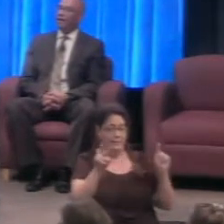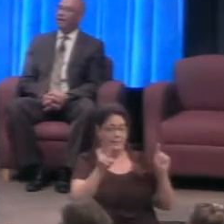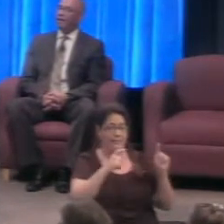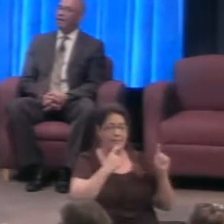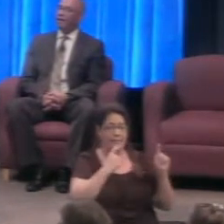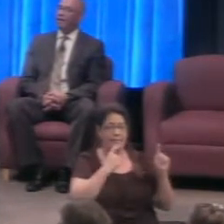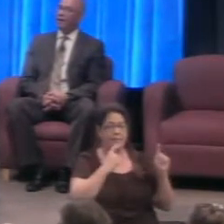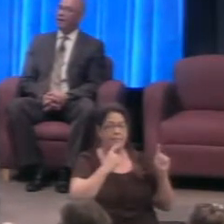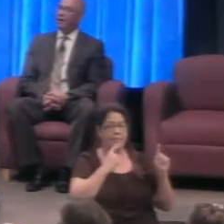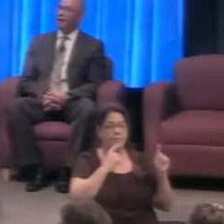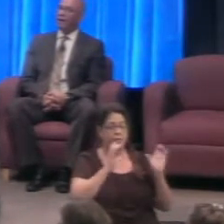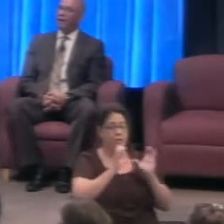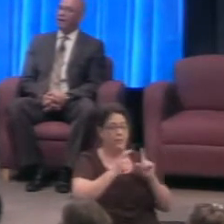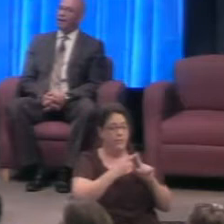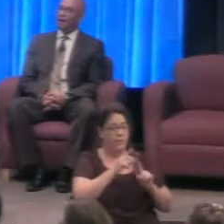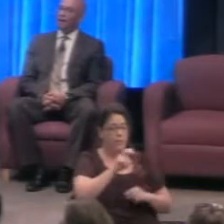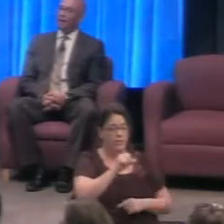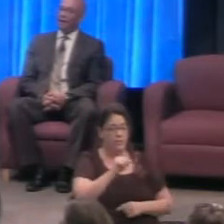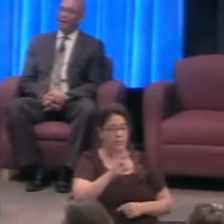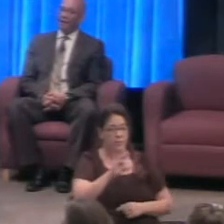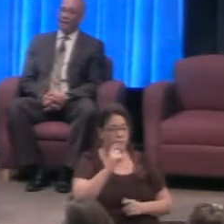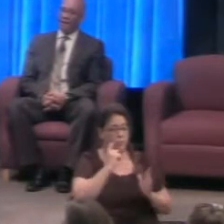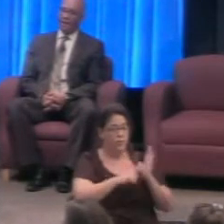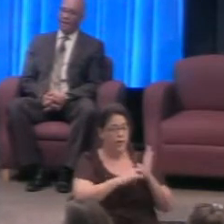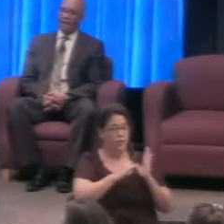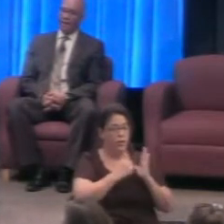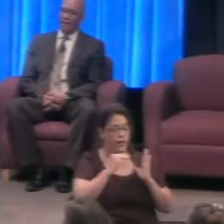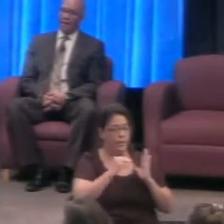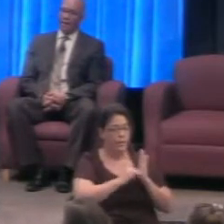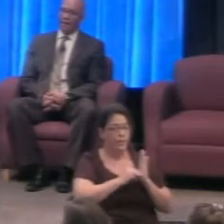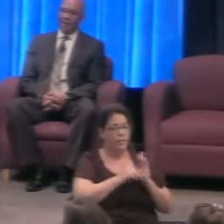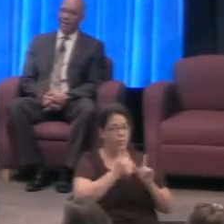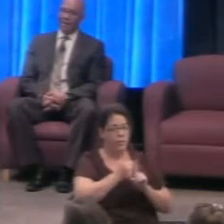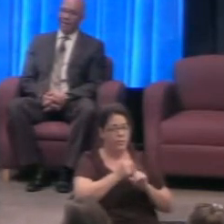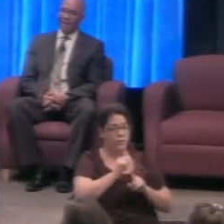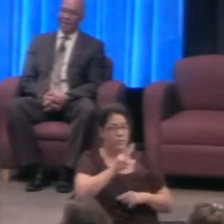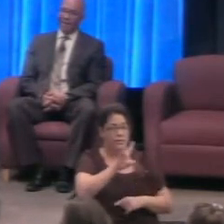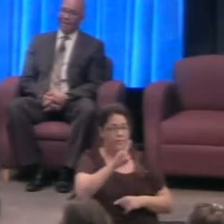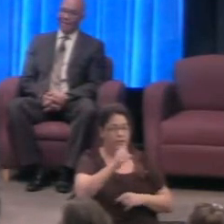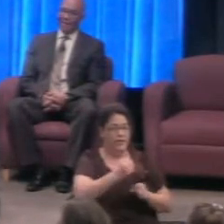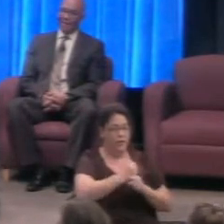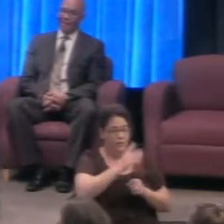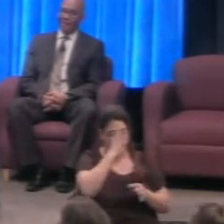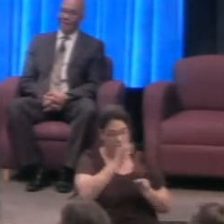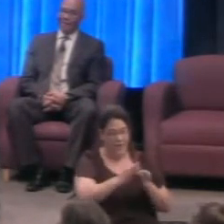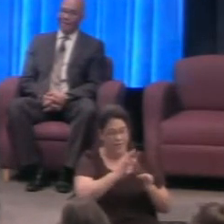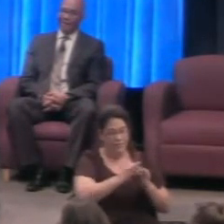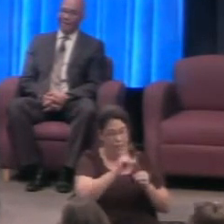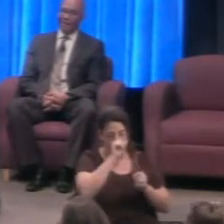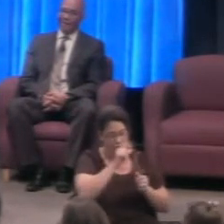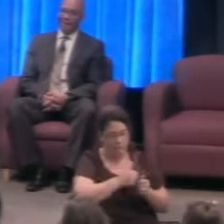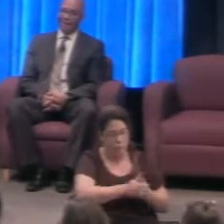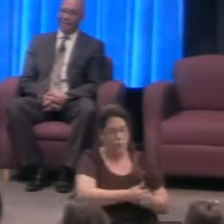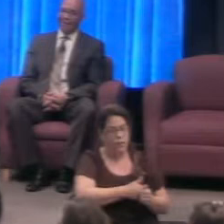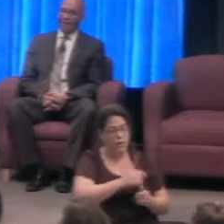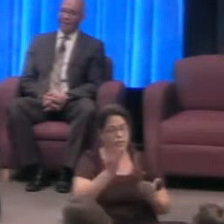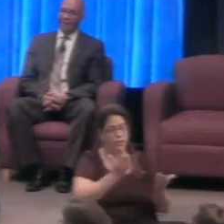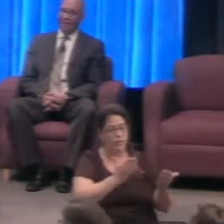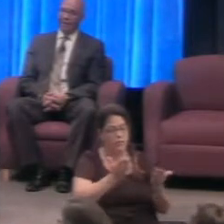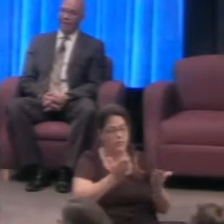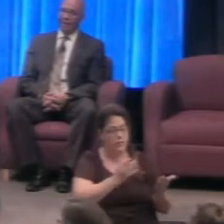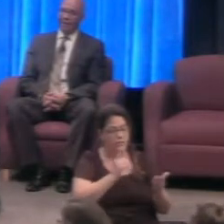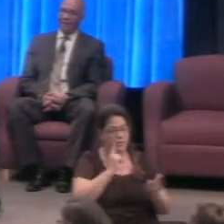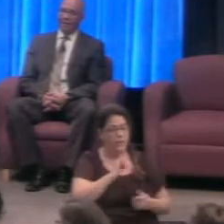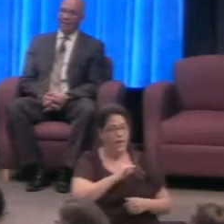the United States Air Force. This is to recognize Janet Louise Miller for 37 years of faithful and devoted federal civilian service on the occasion